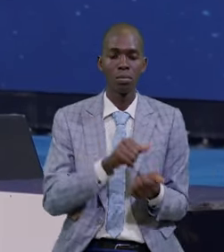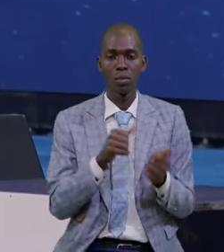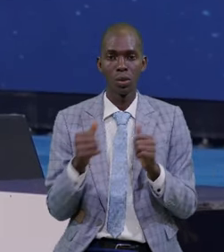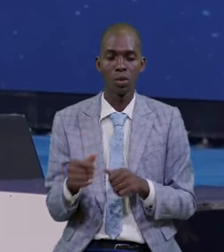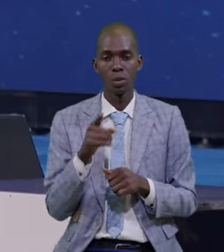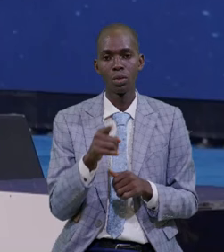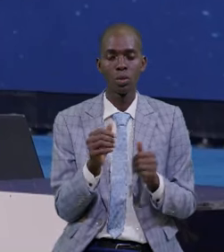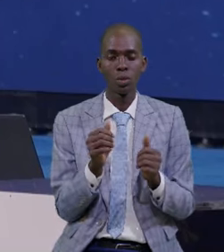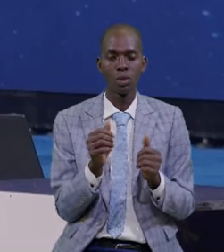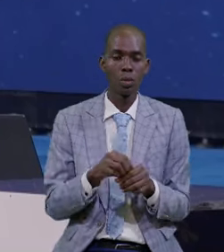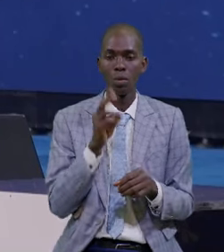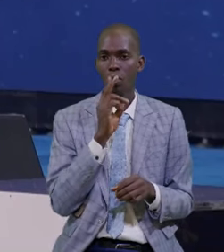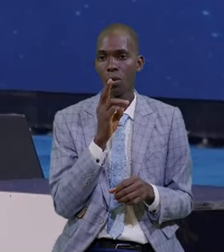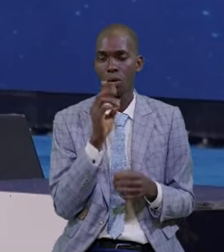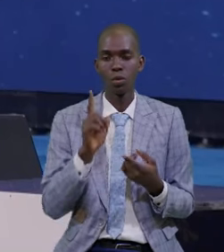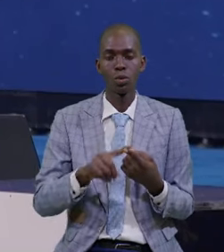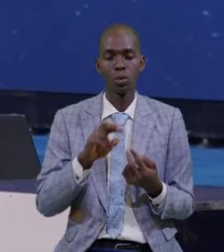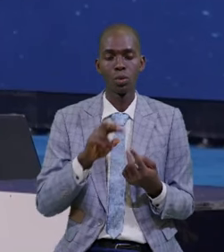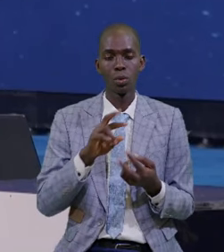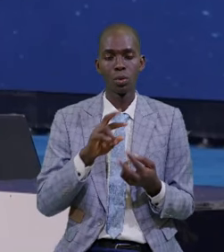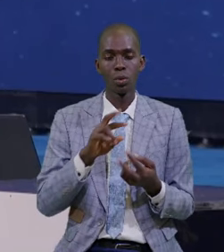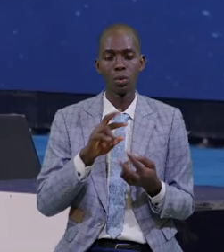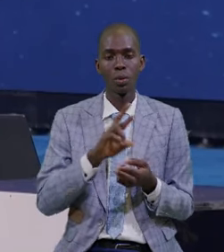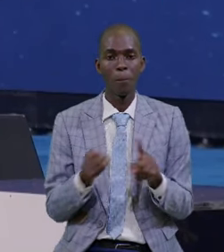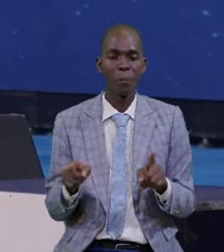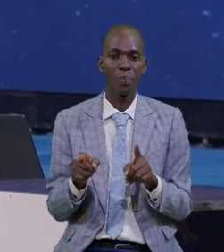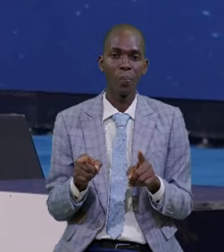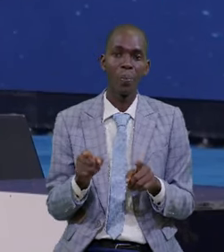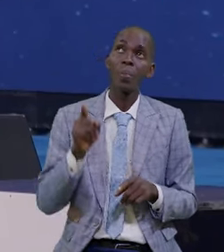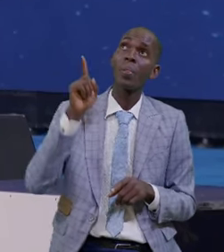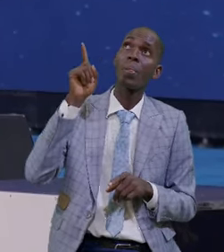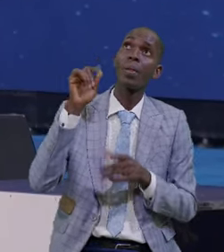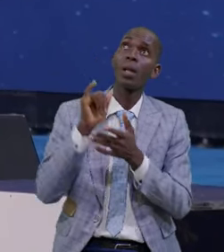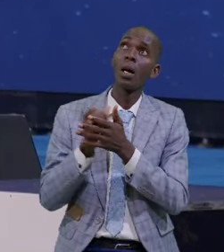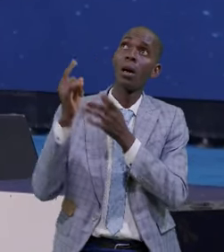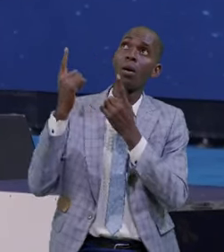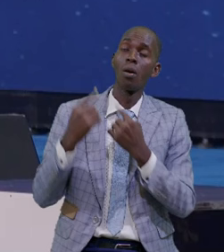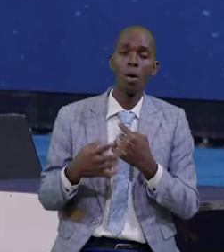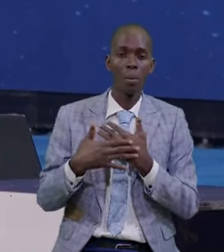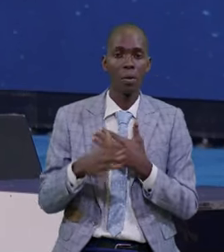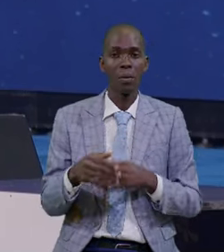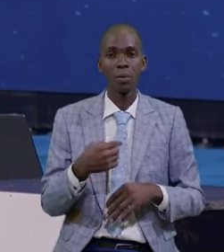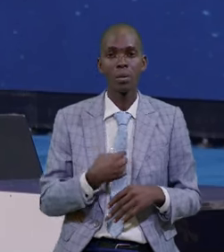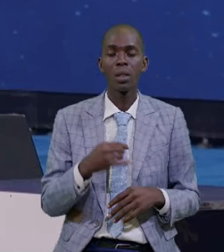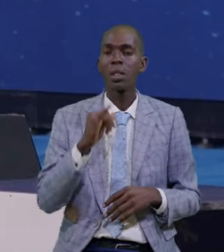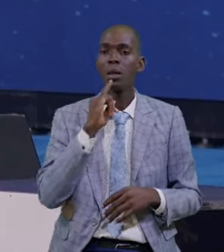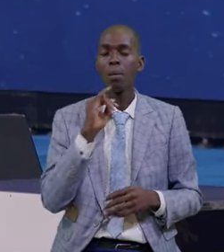repentance, but he that cometh after me is